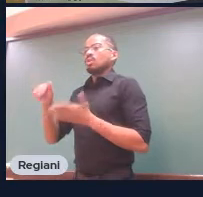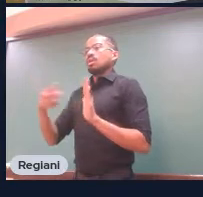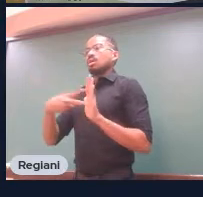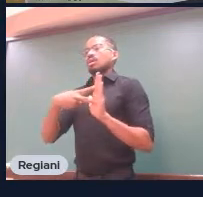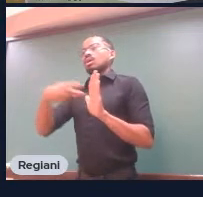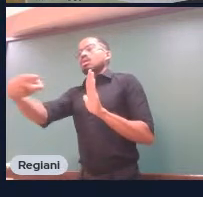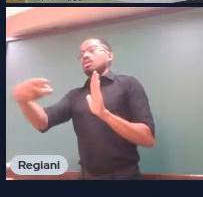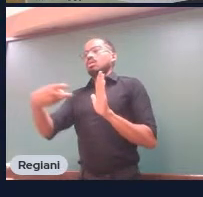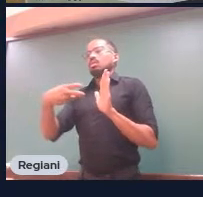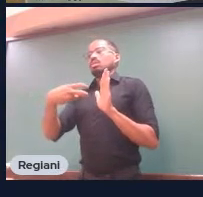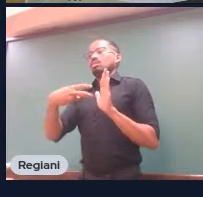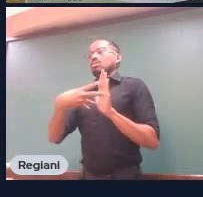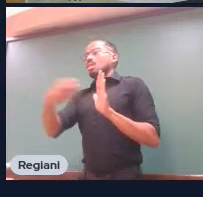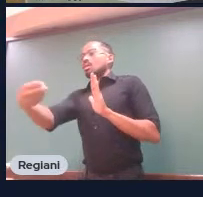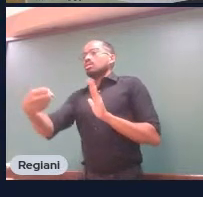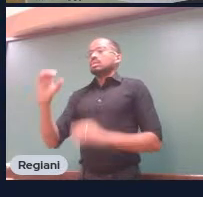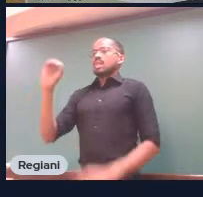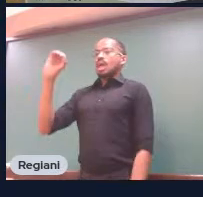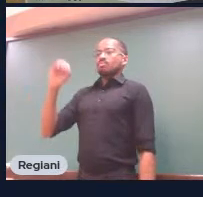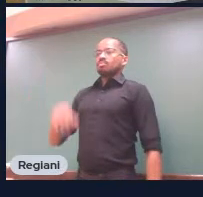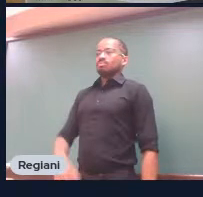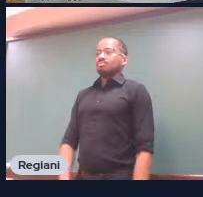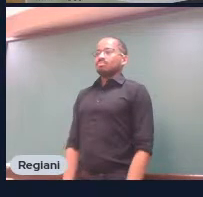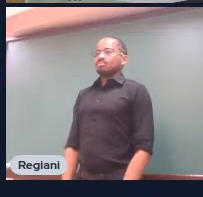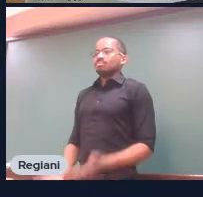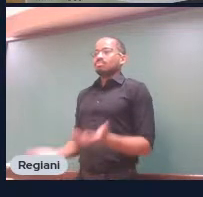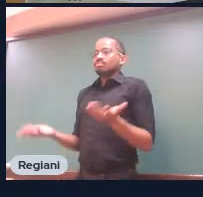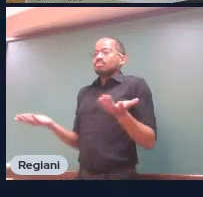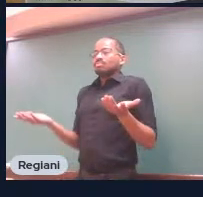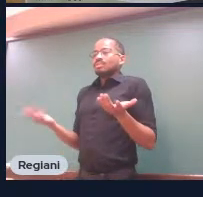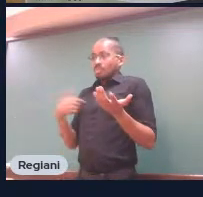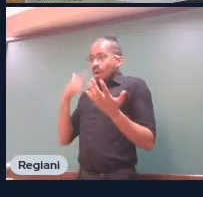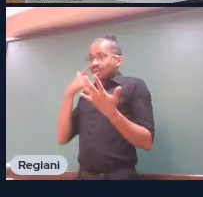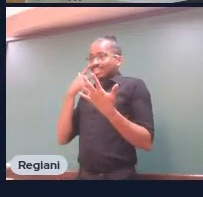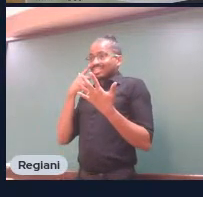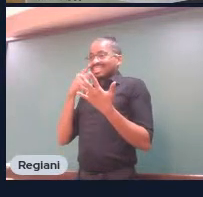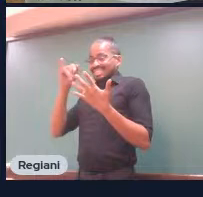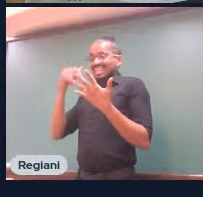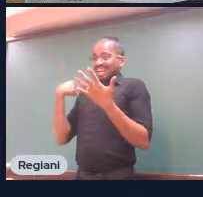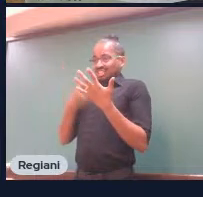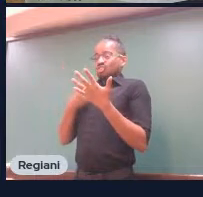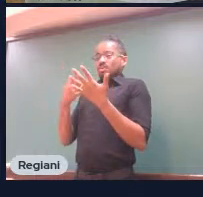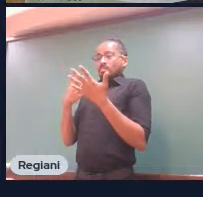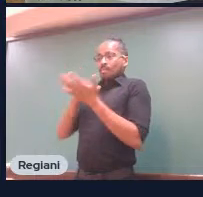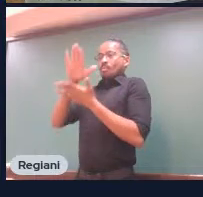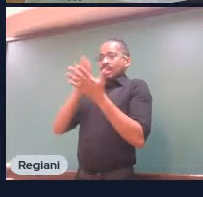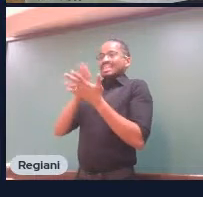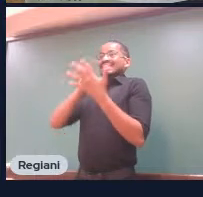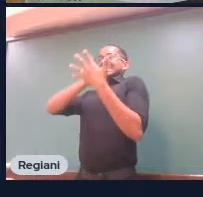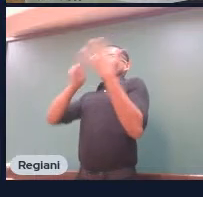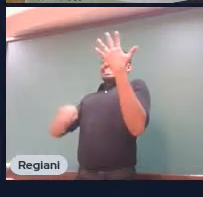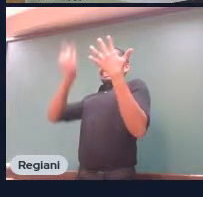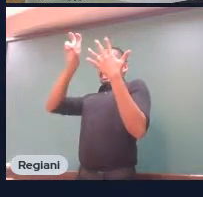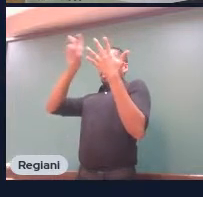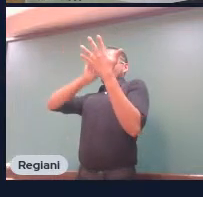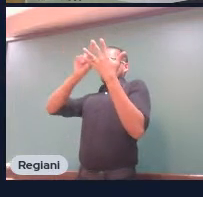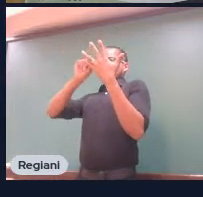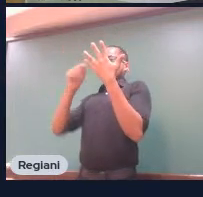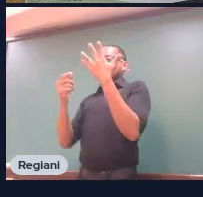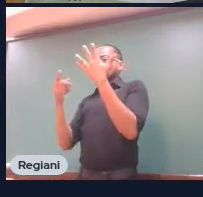Half of everything. So for every 5 journal articles that we write, 2 are never